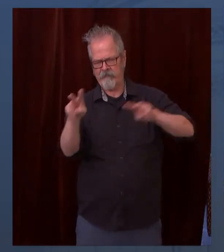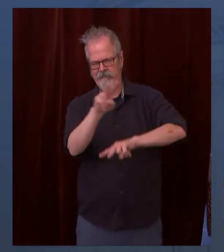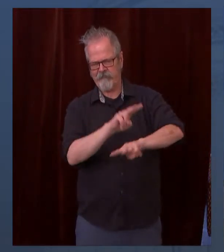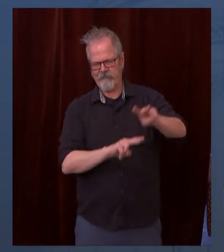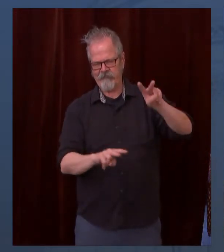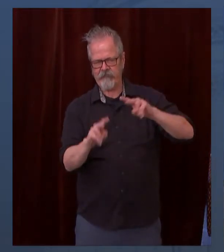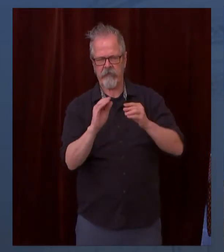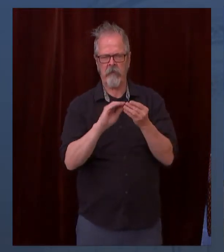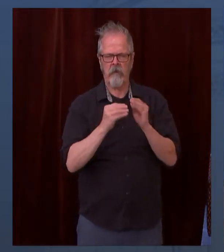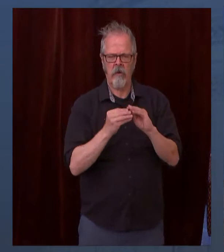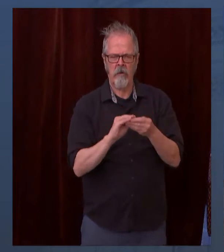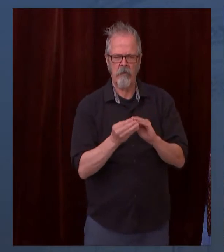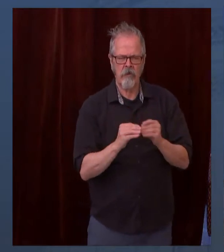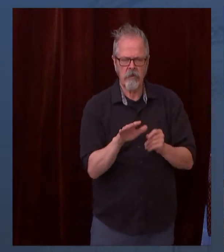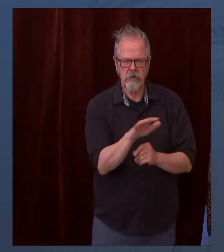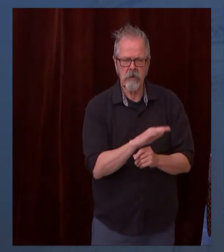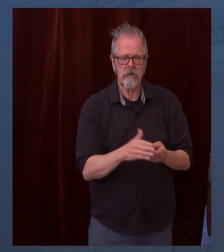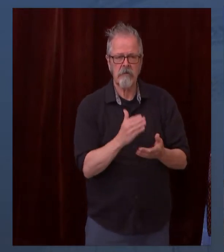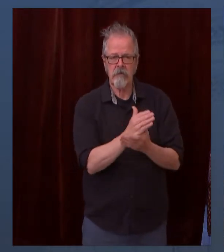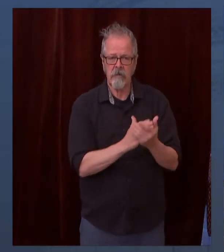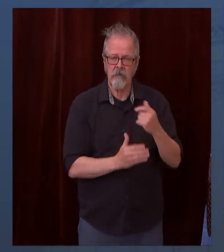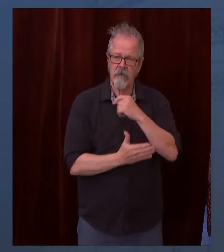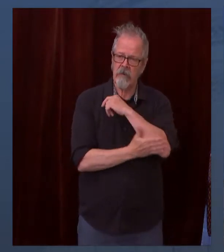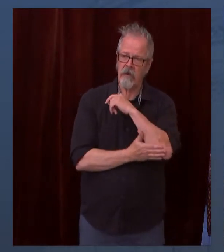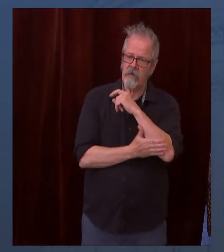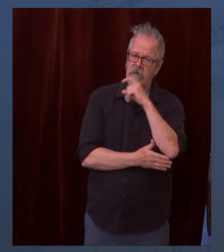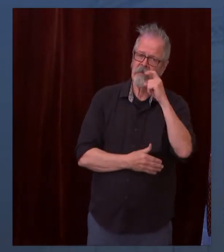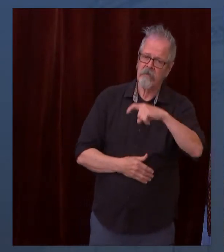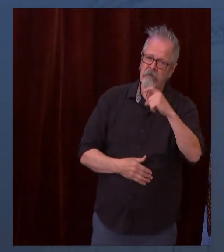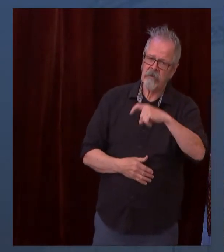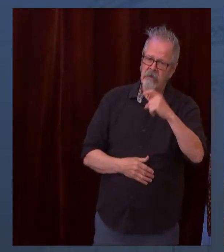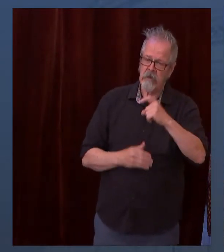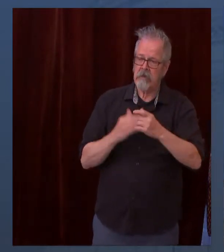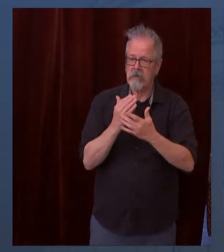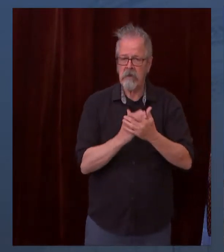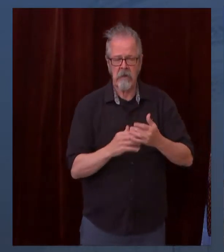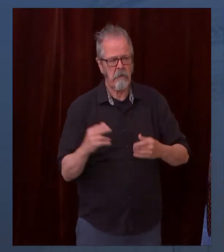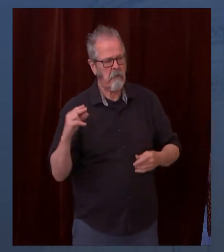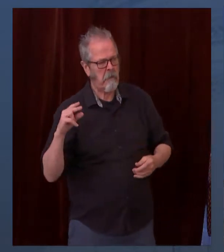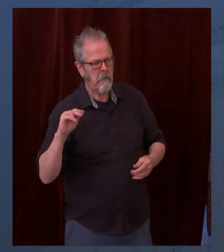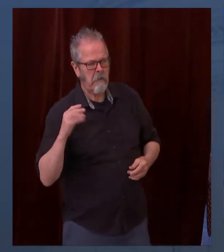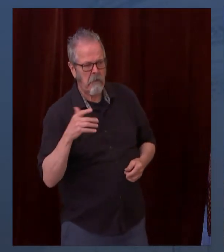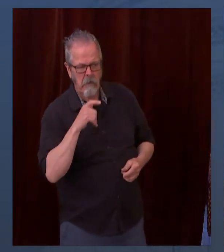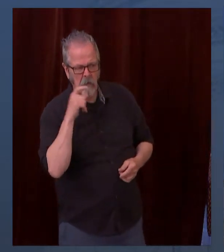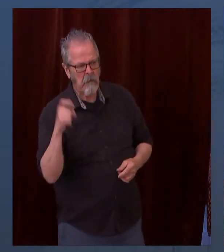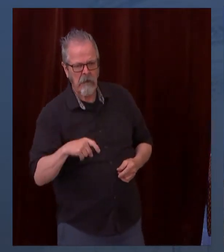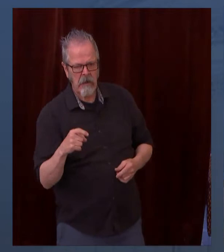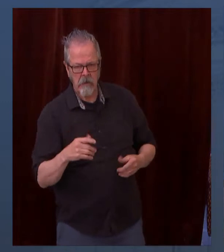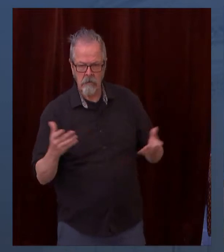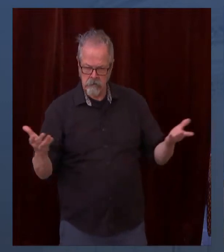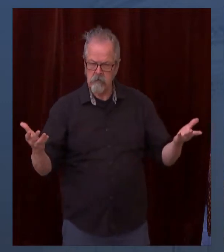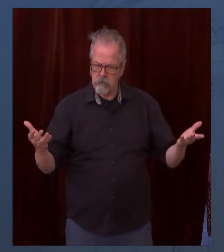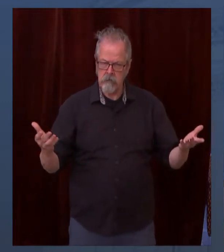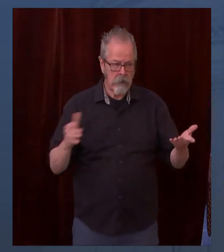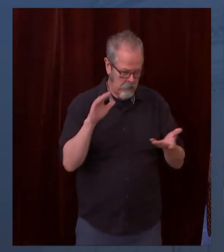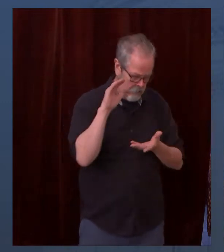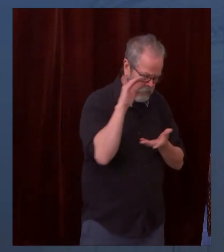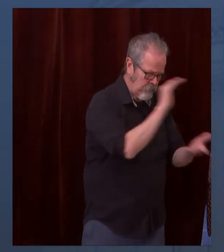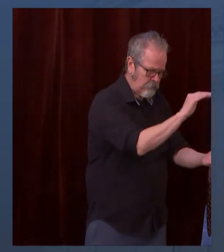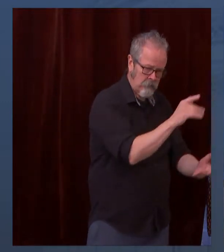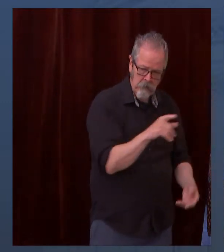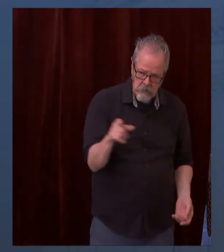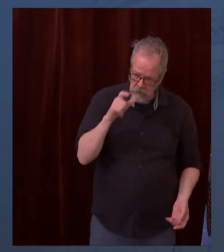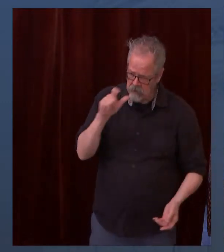demand from one county to another. This is only common sense. It's necessary. We're not going to allow wasted